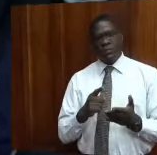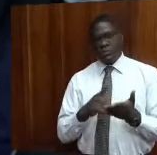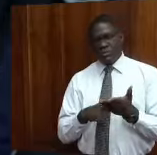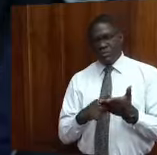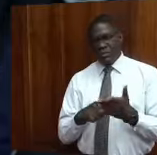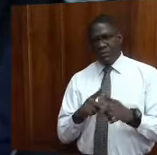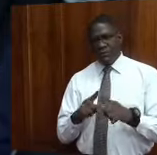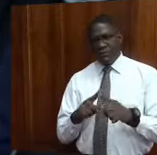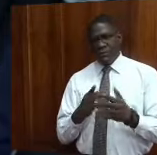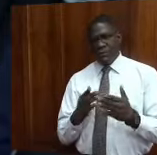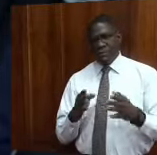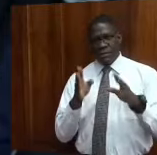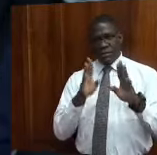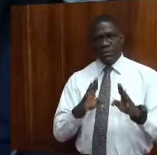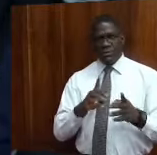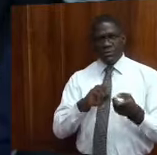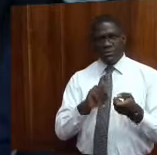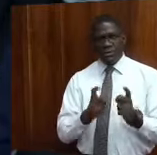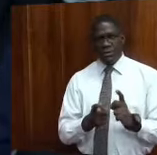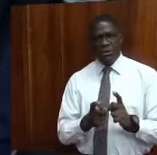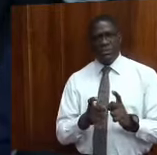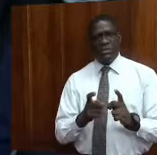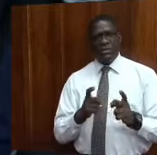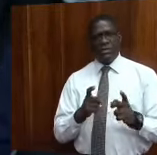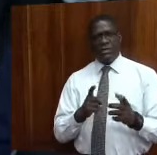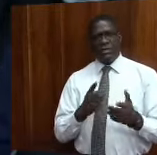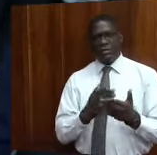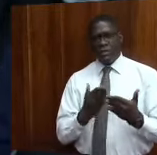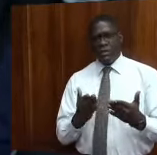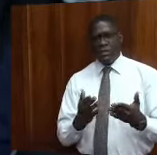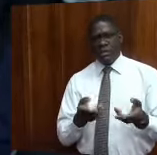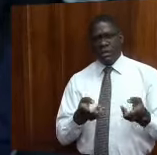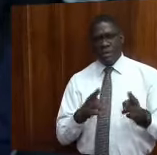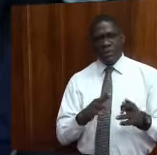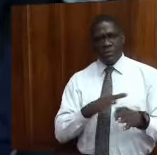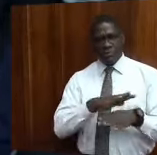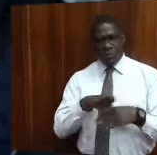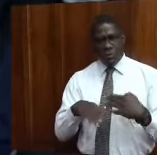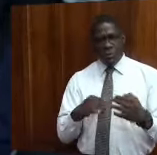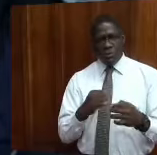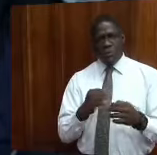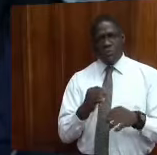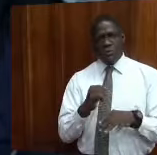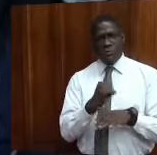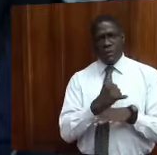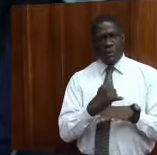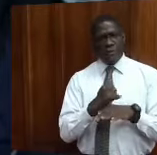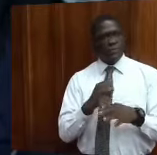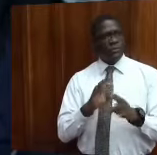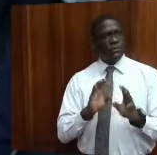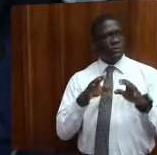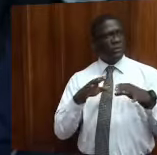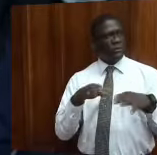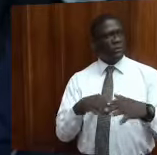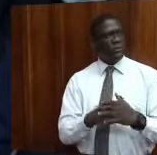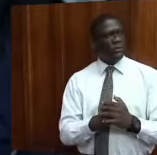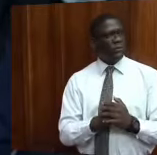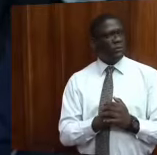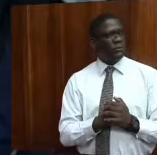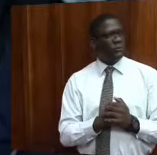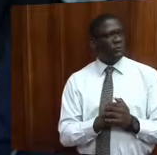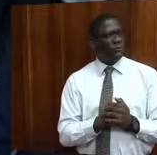trade, and other international issues affecting the core of Caribbean as a whole. Mr. Speaker, we'll continue